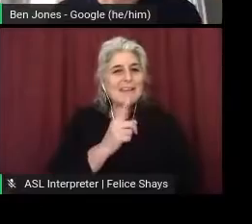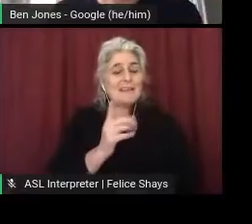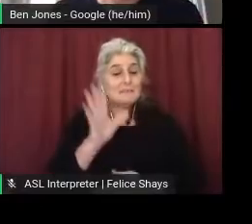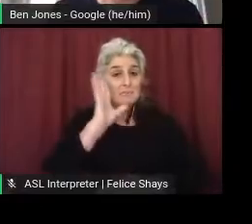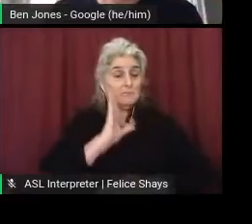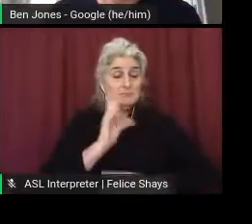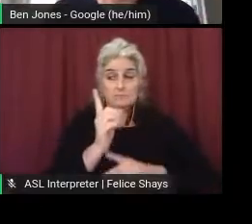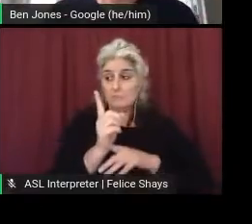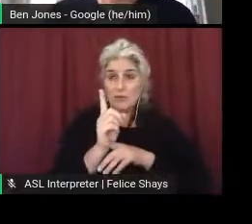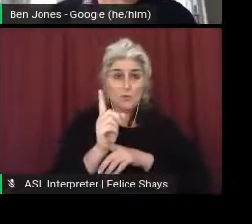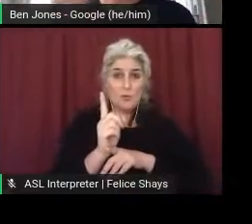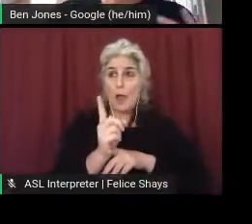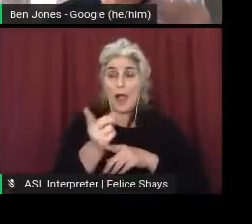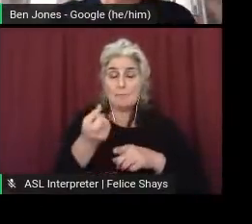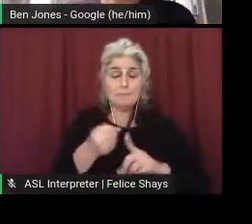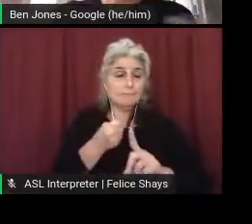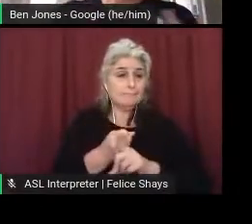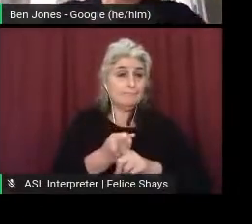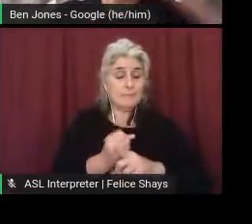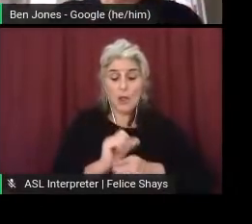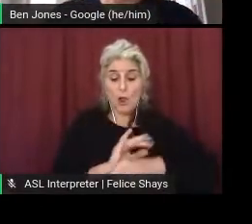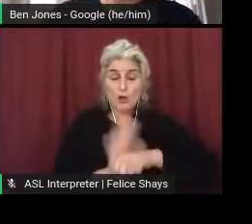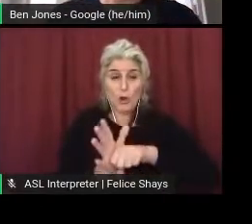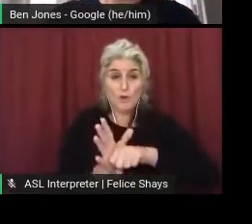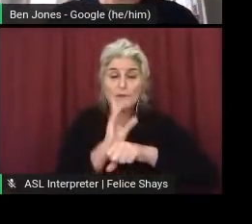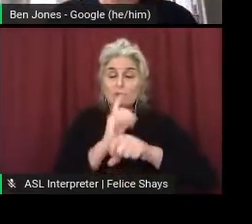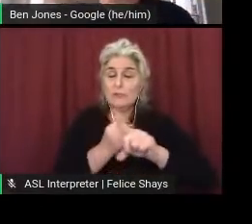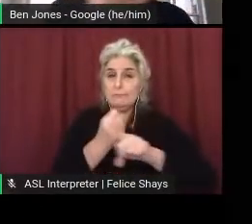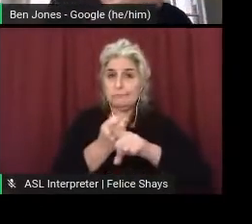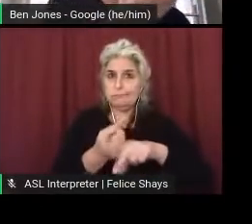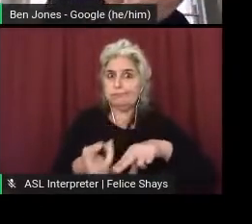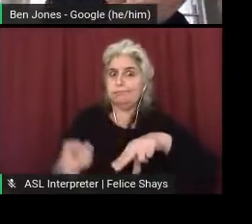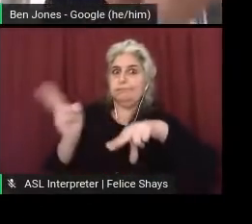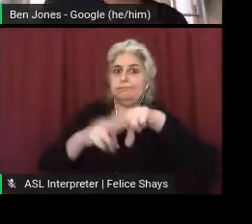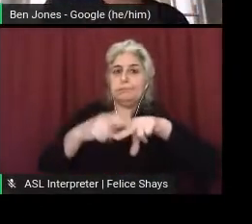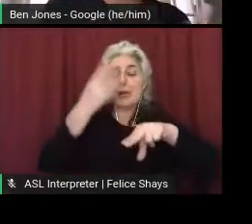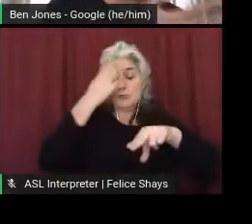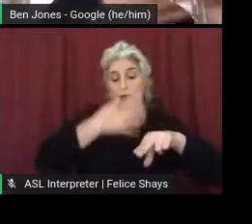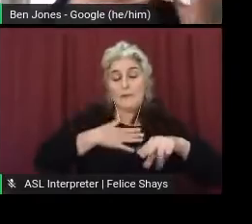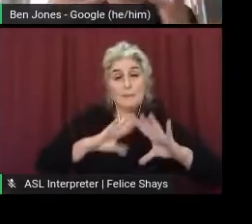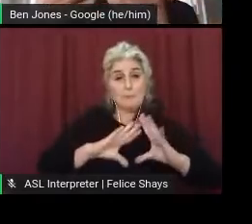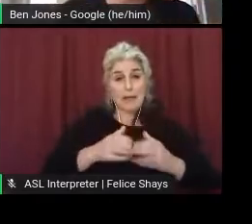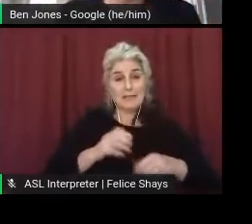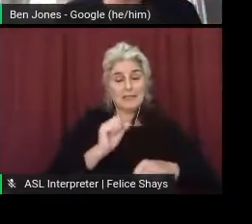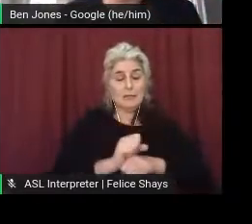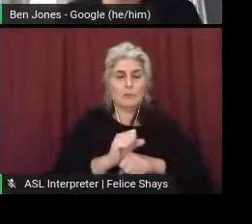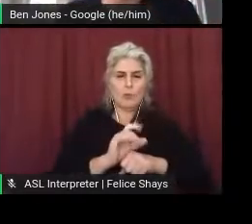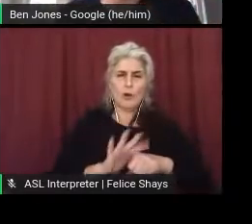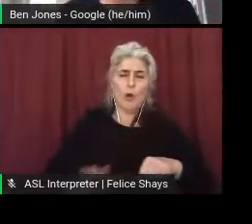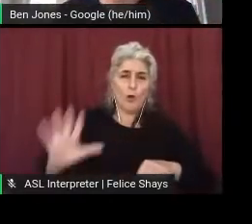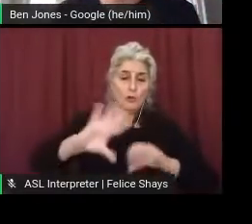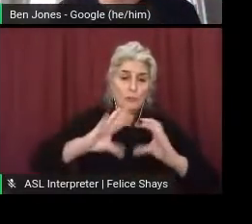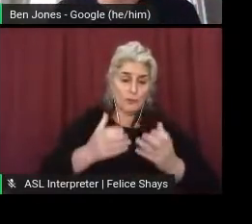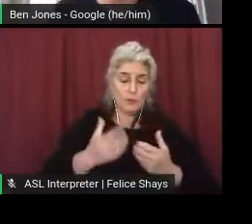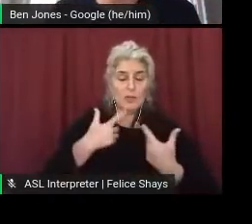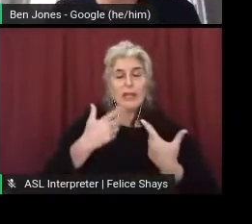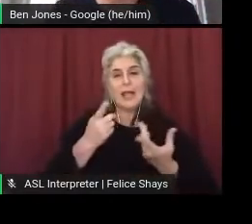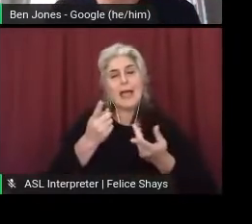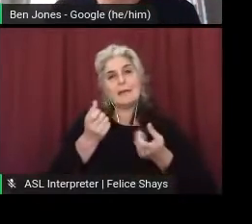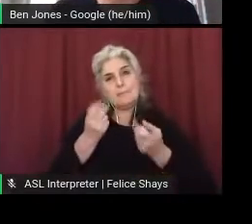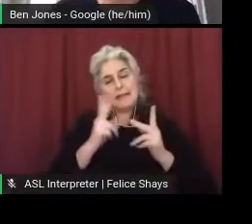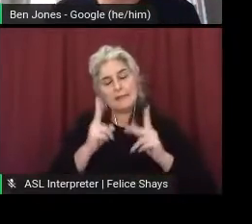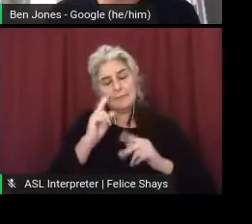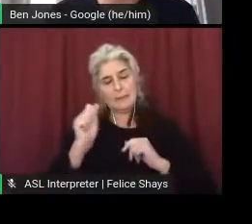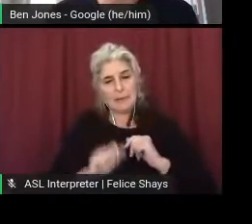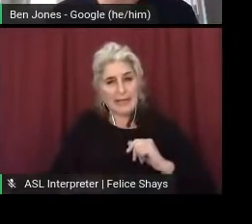COVID really ramped up, and it varied by geography. My team is global, so we had a chunk in Asia, and then obviously in